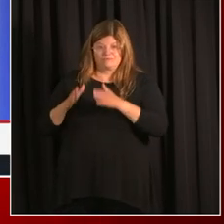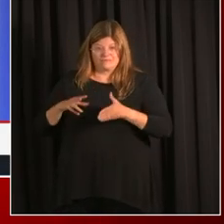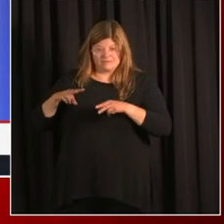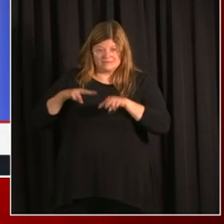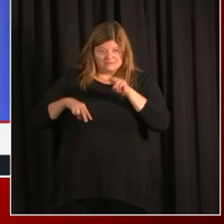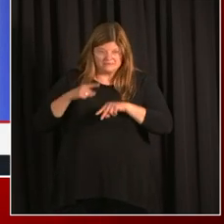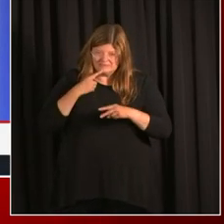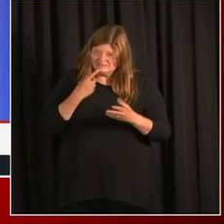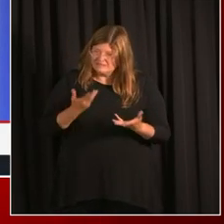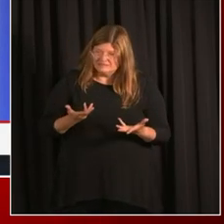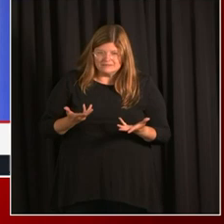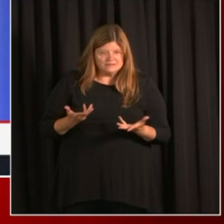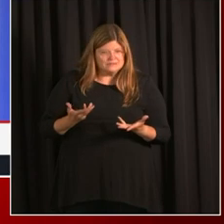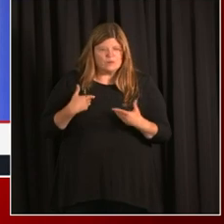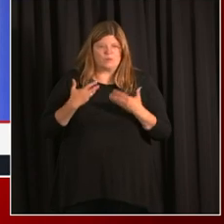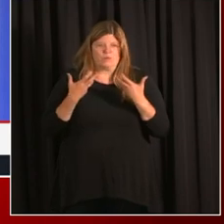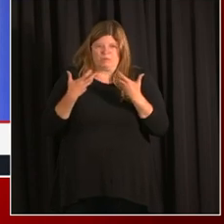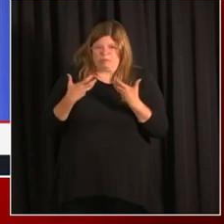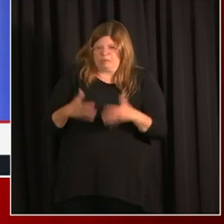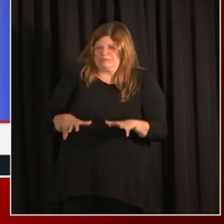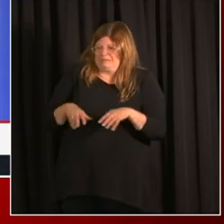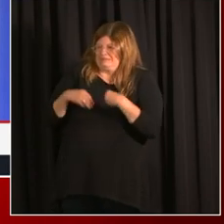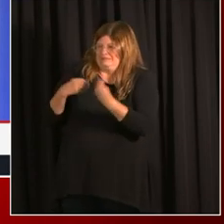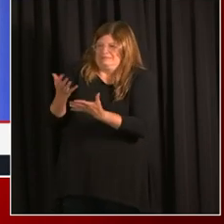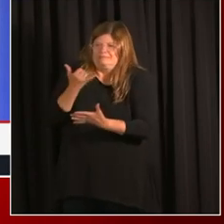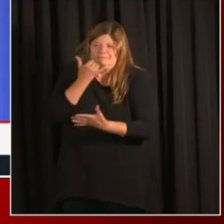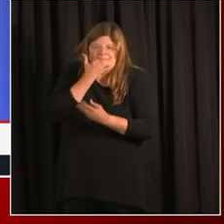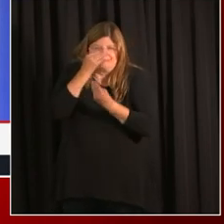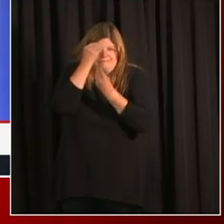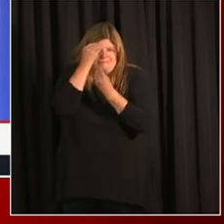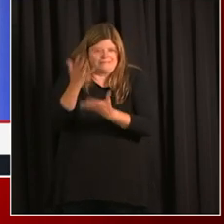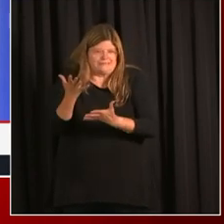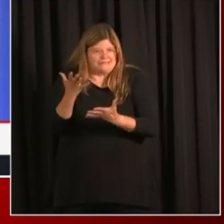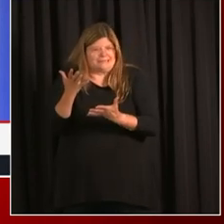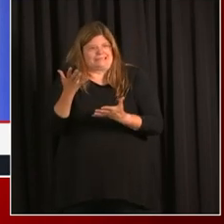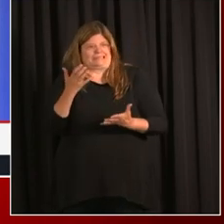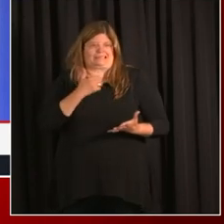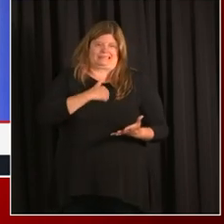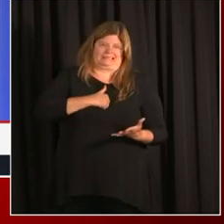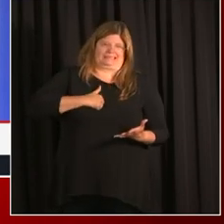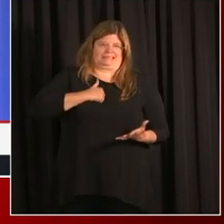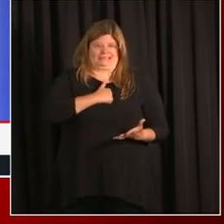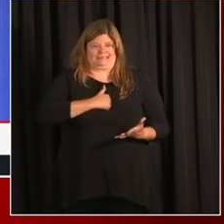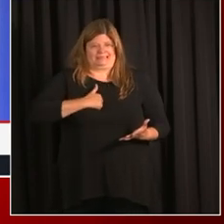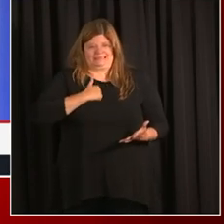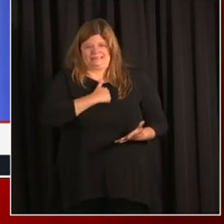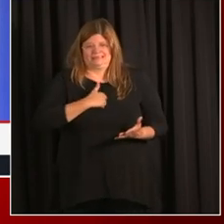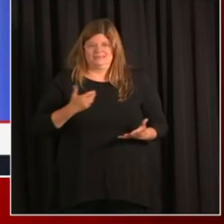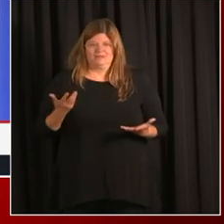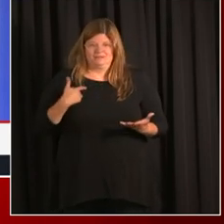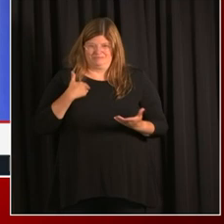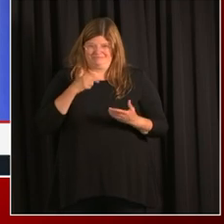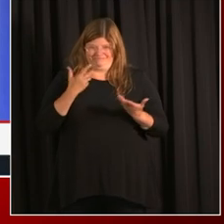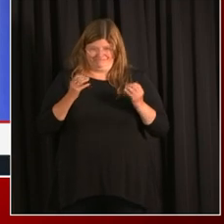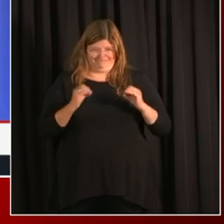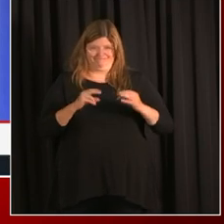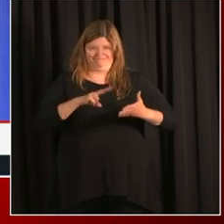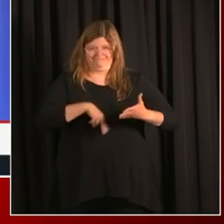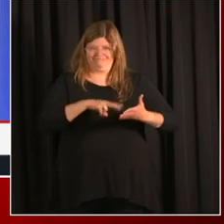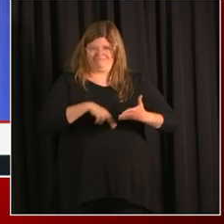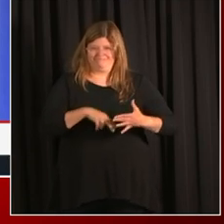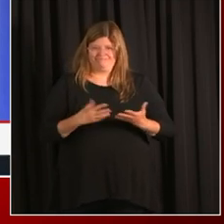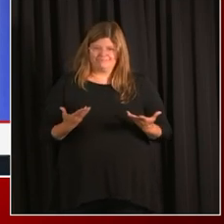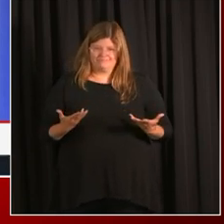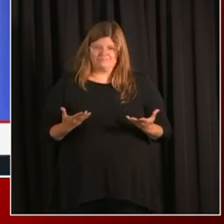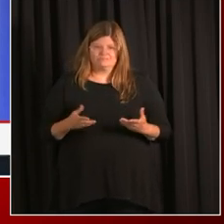don't want to give you to validate something that you are reading that I am not also reading. Yeah, just